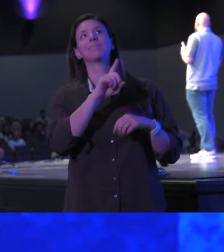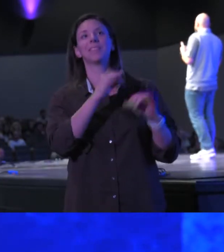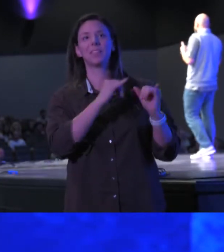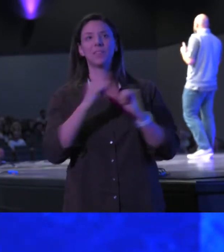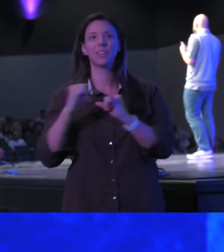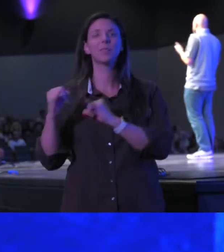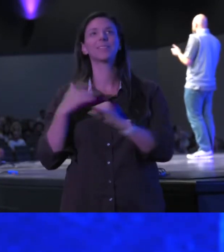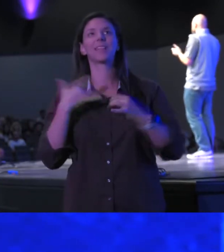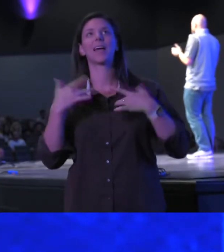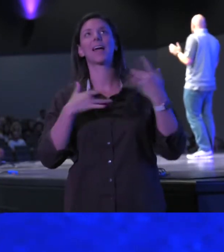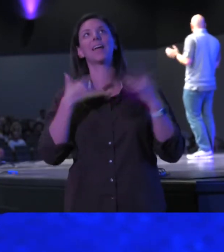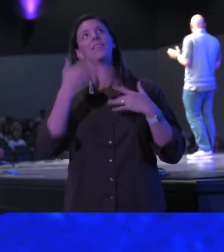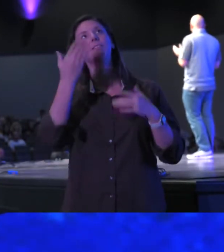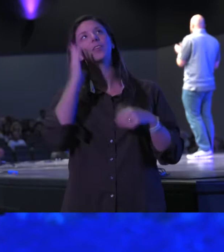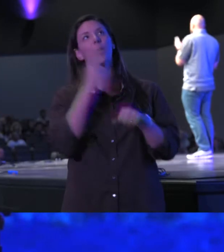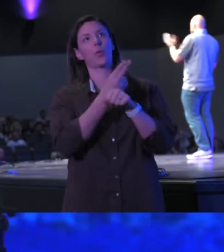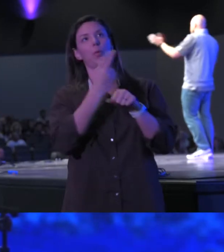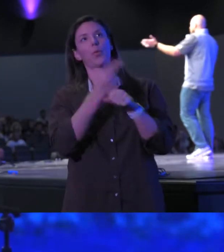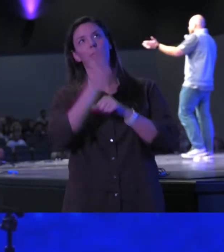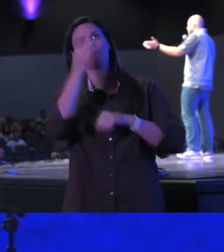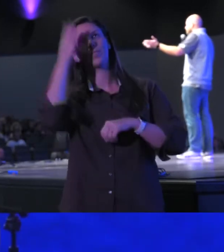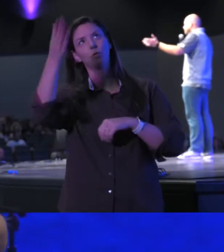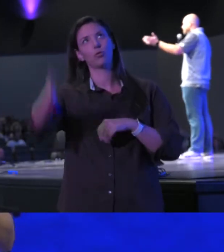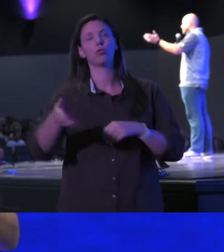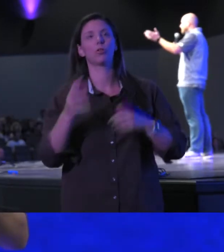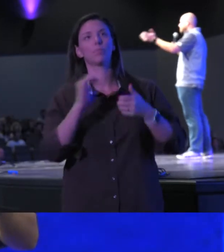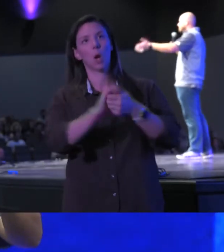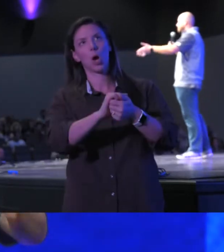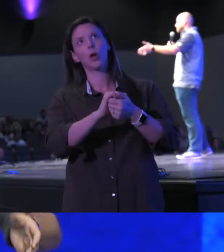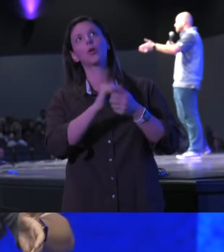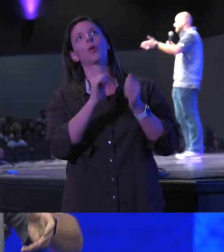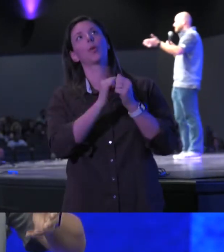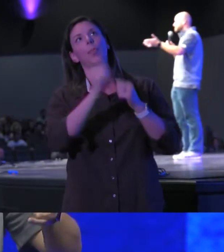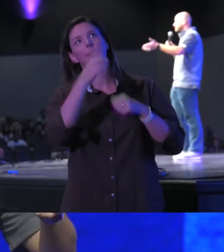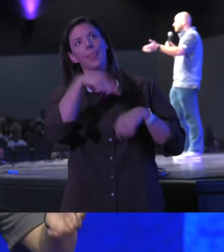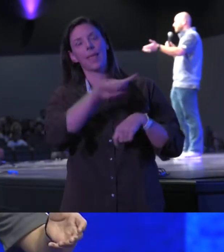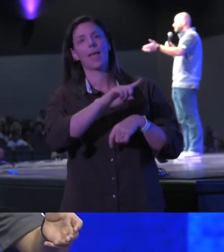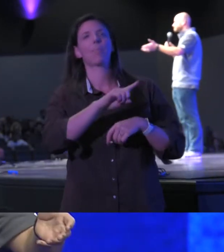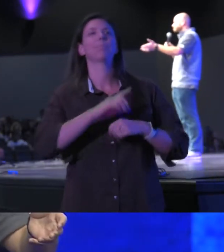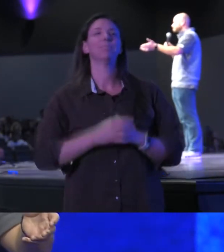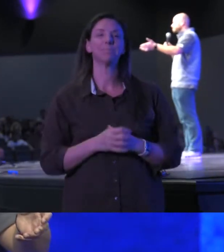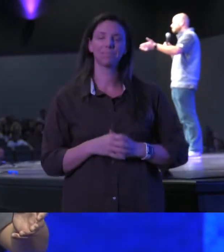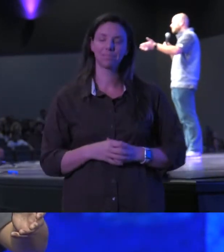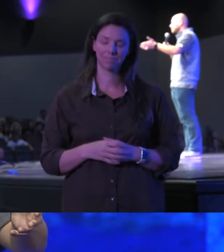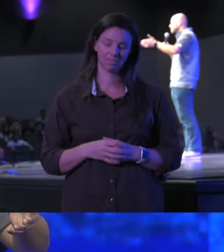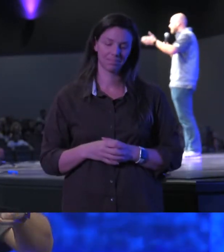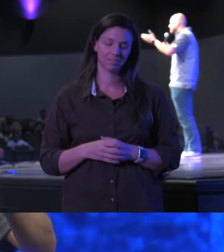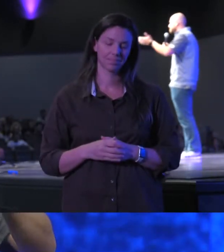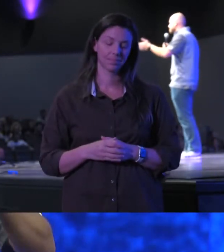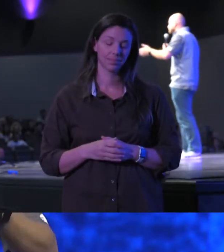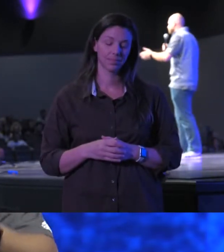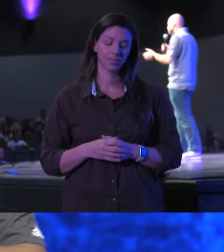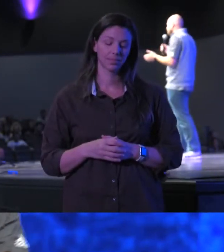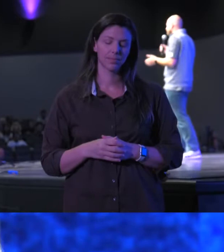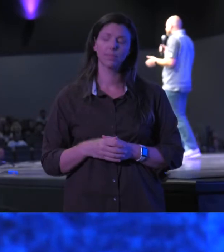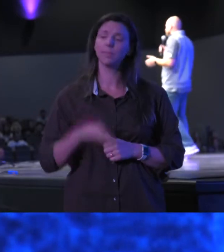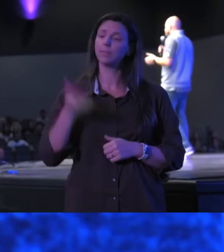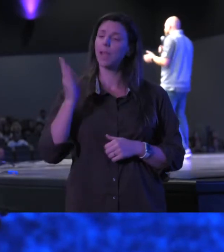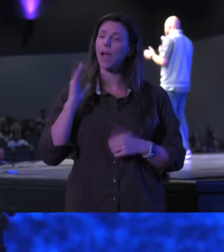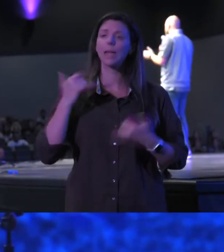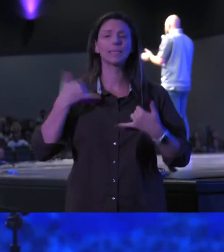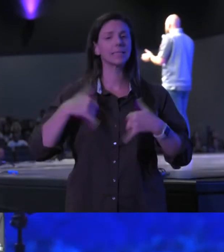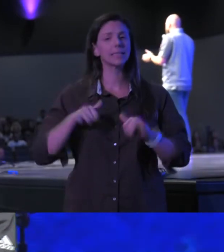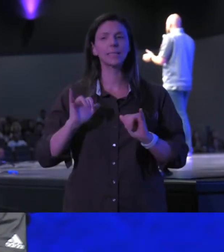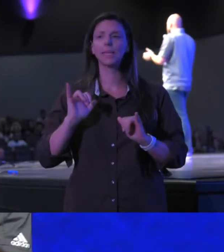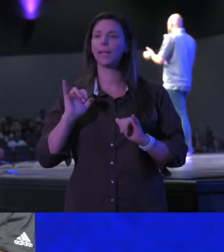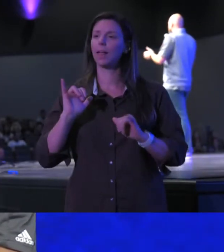for what God is going to do in the future, how we can partner with all of them in the field at some point. God is still moving in a